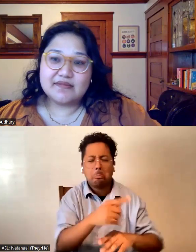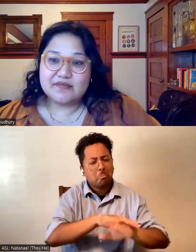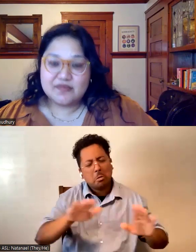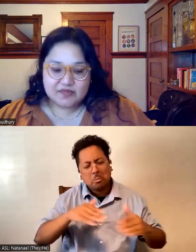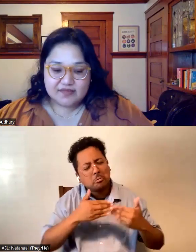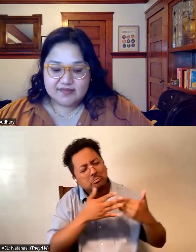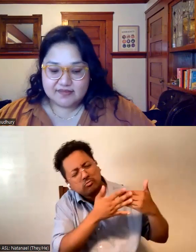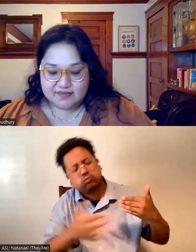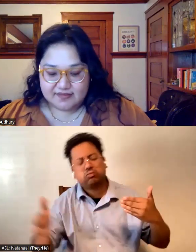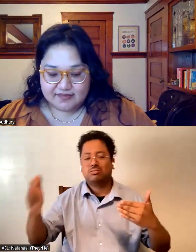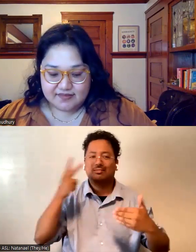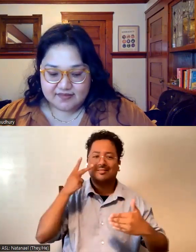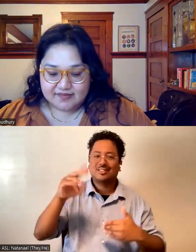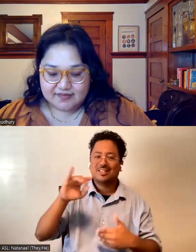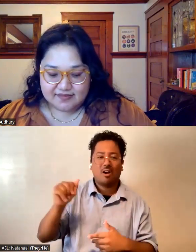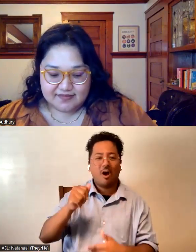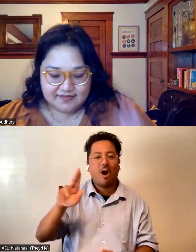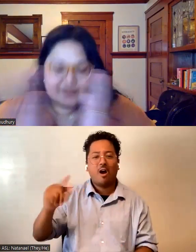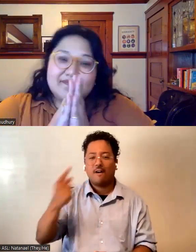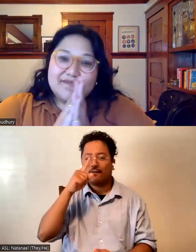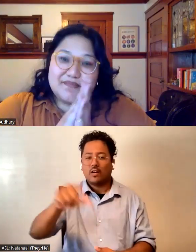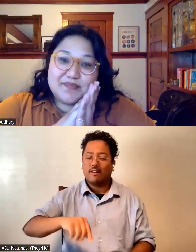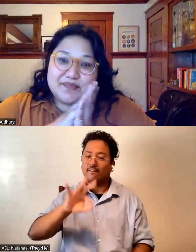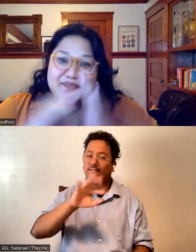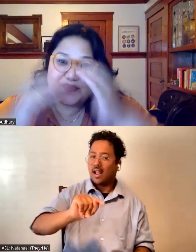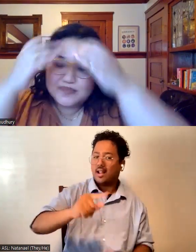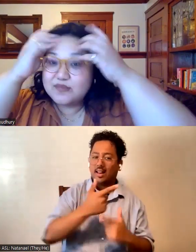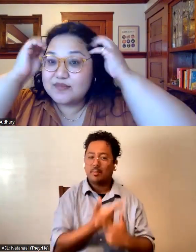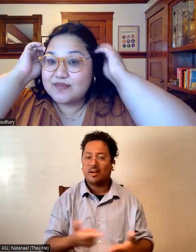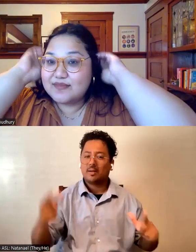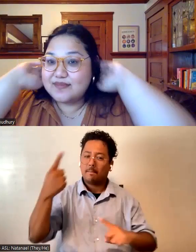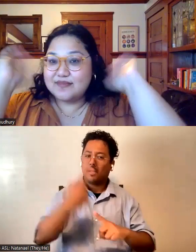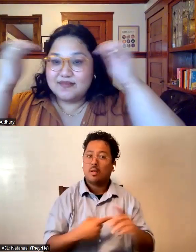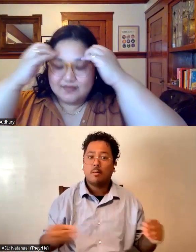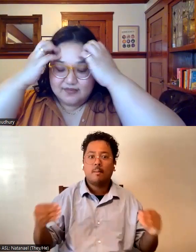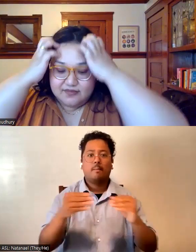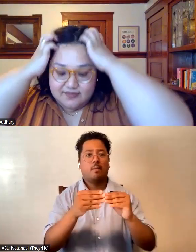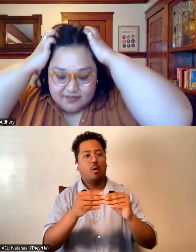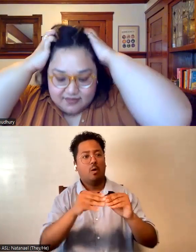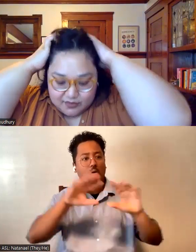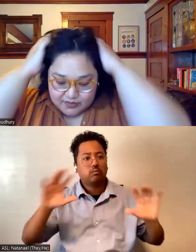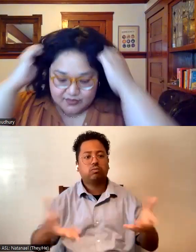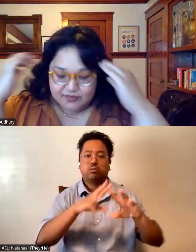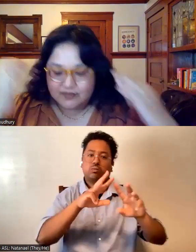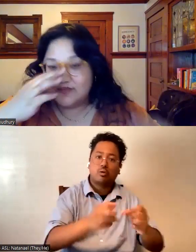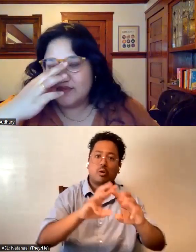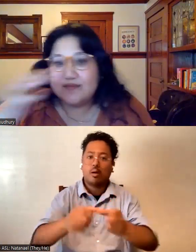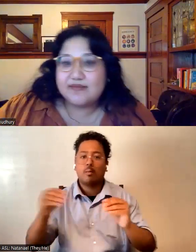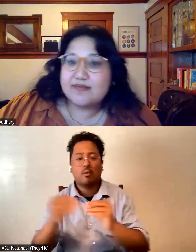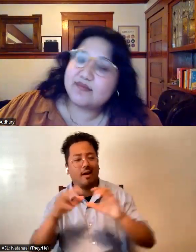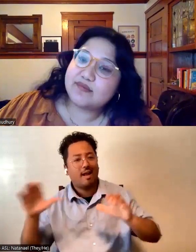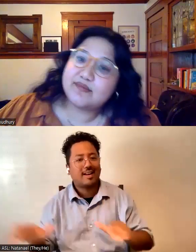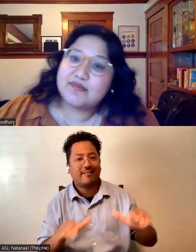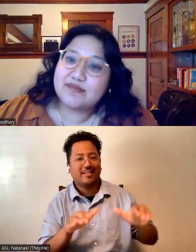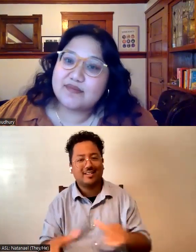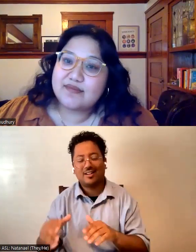see you in August for Fat Liberation Month, where we'll be pumping up with even more programming, even more sessions like this and other activities. So stay tuned